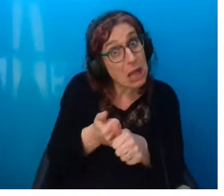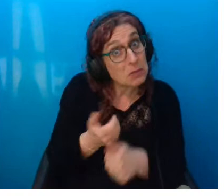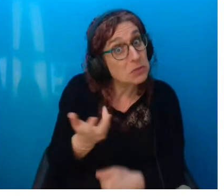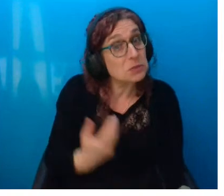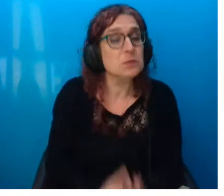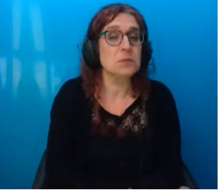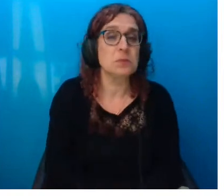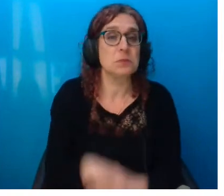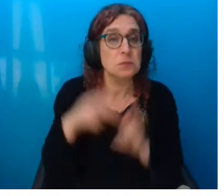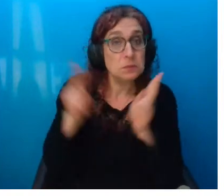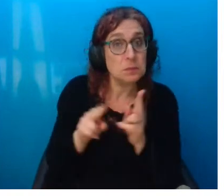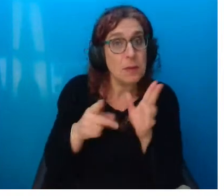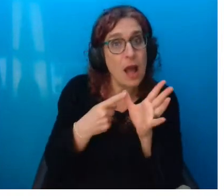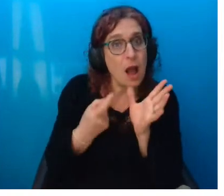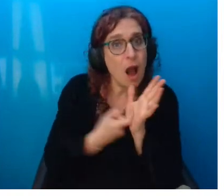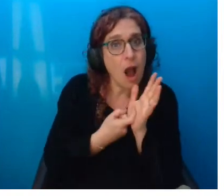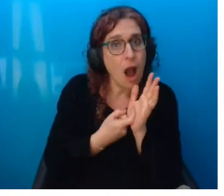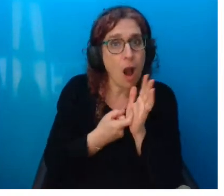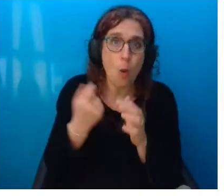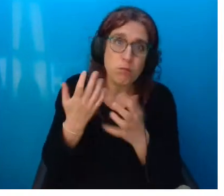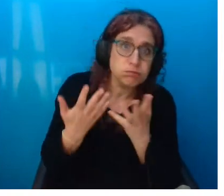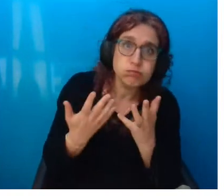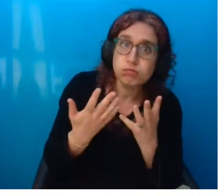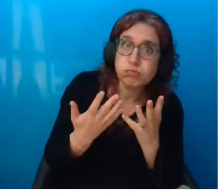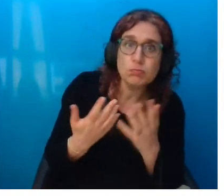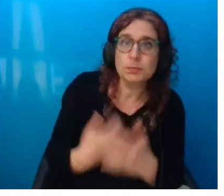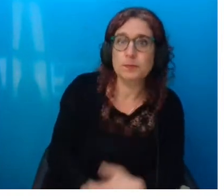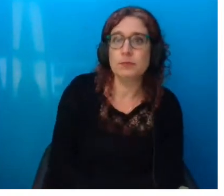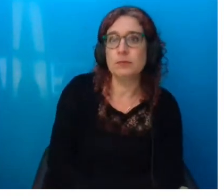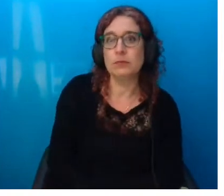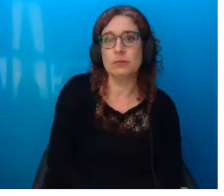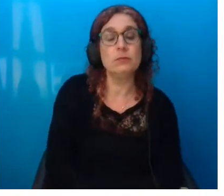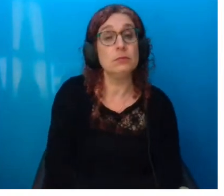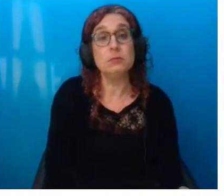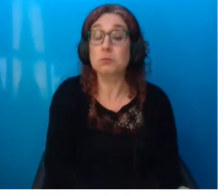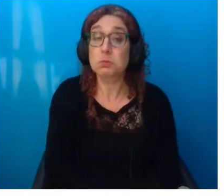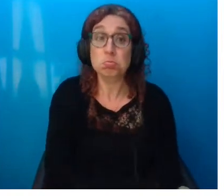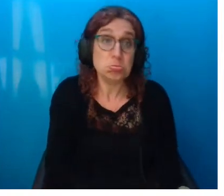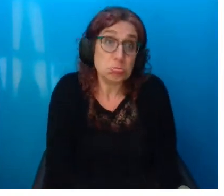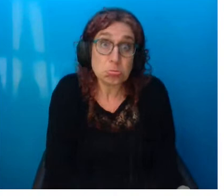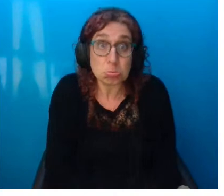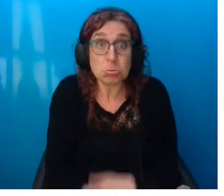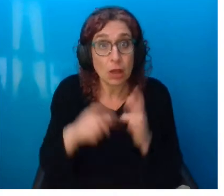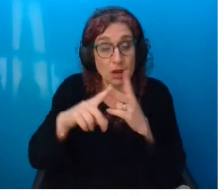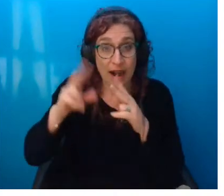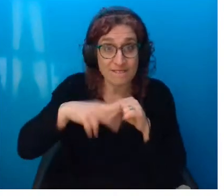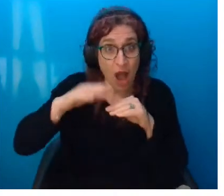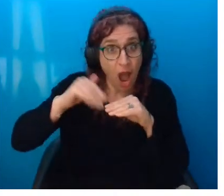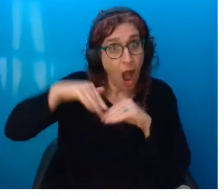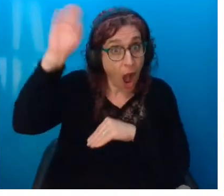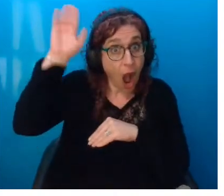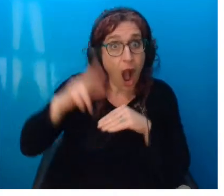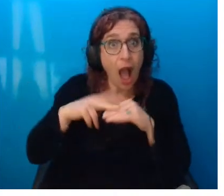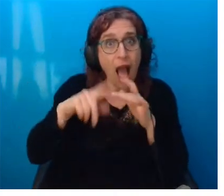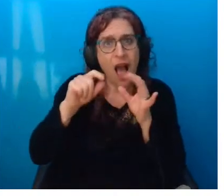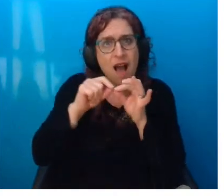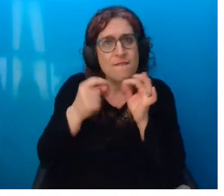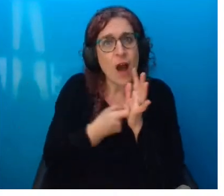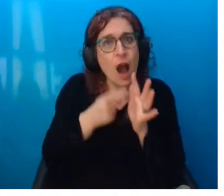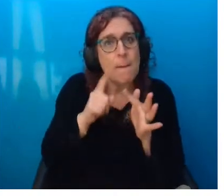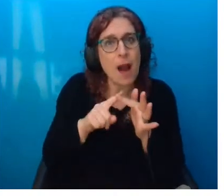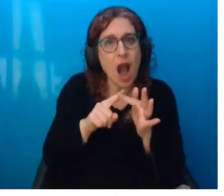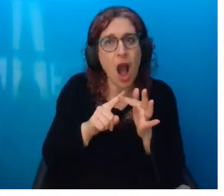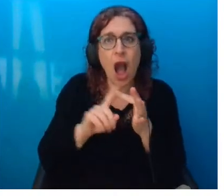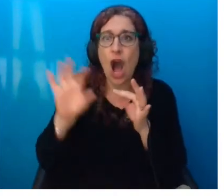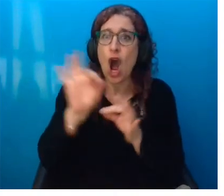rhinitis? I suppose if they are of a high enough fiber count, so not the sort of surgical